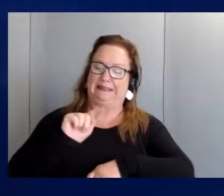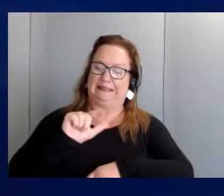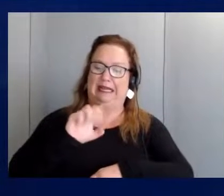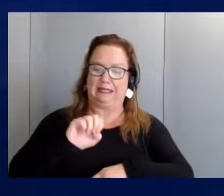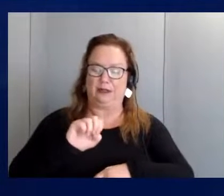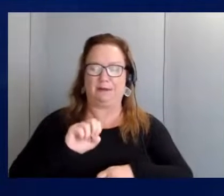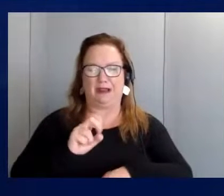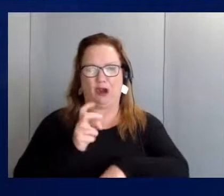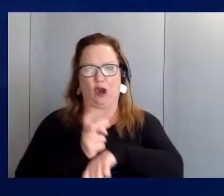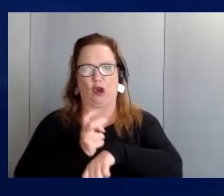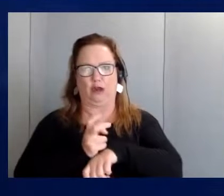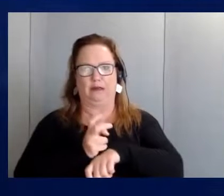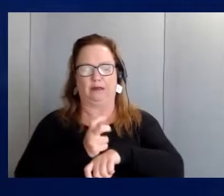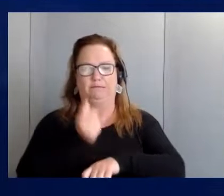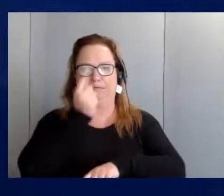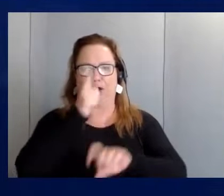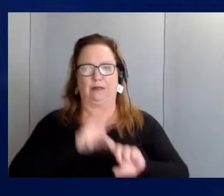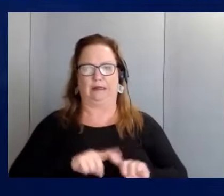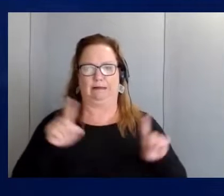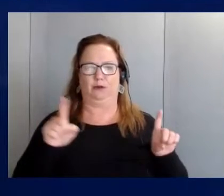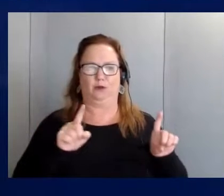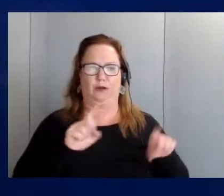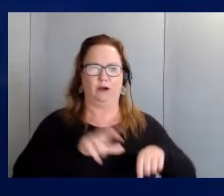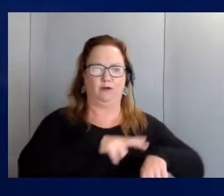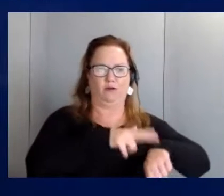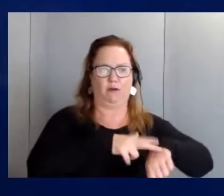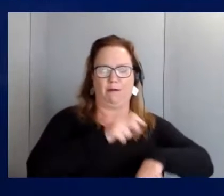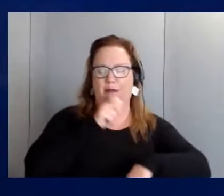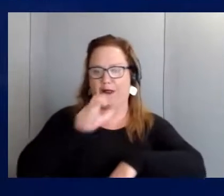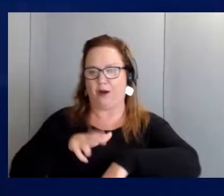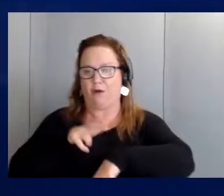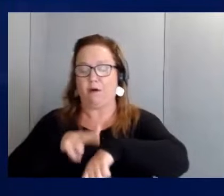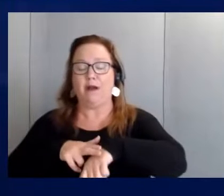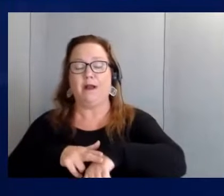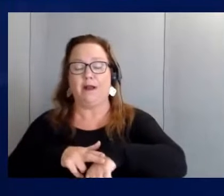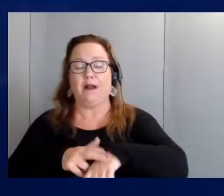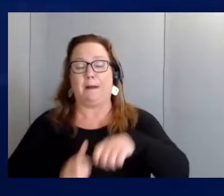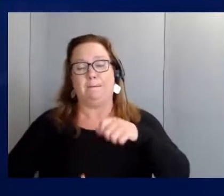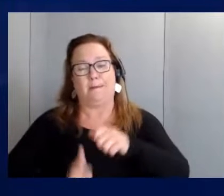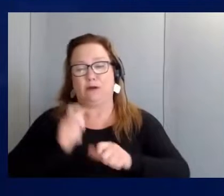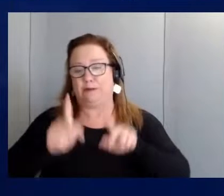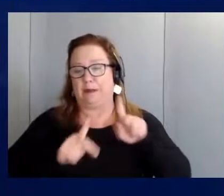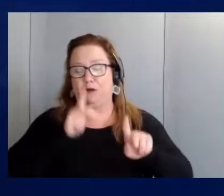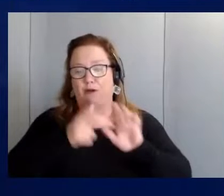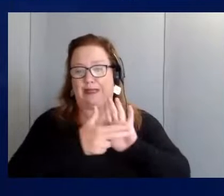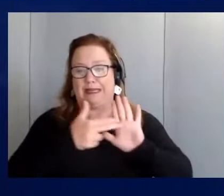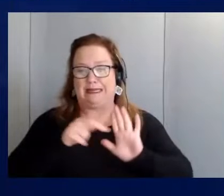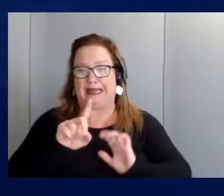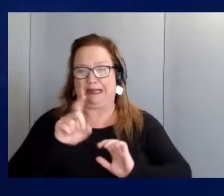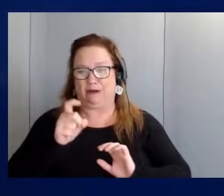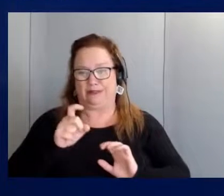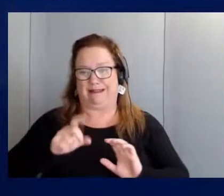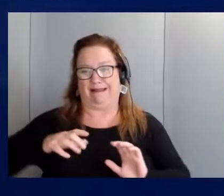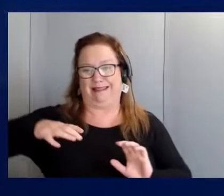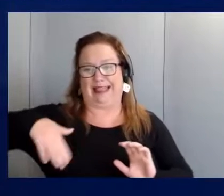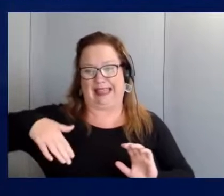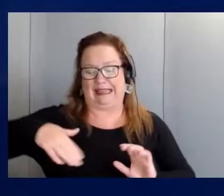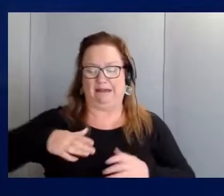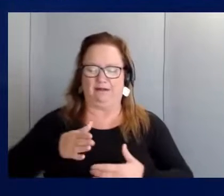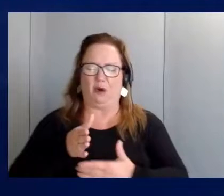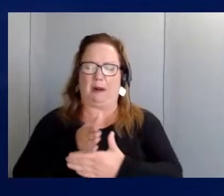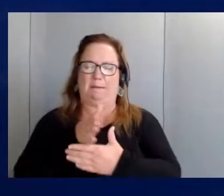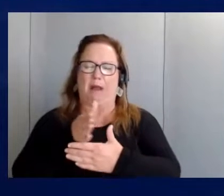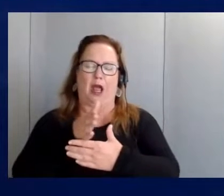differentiate. And we know that many people actually don't get diagnosed until pretty not late stages, but pretty moderate stages of